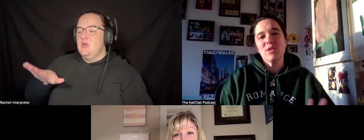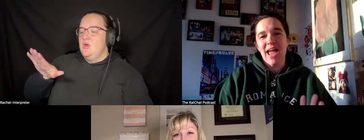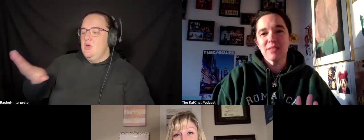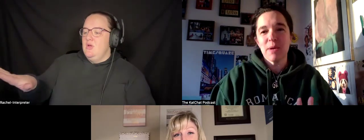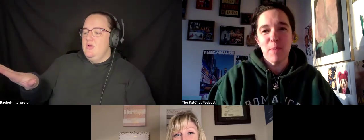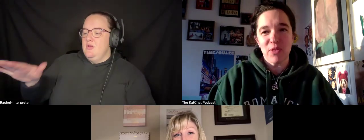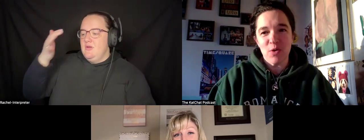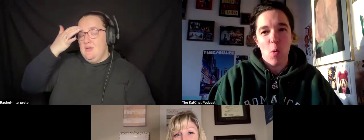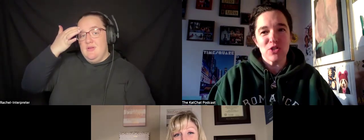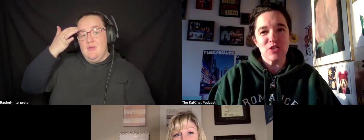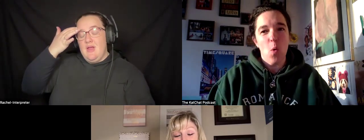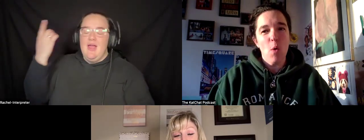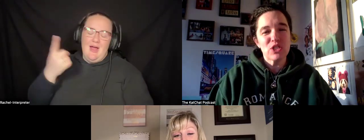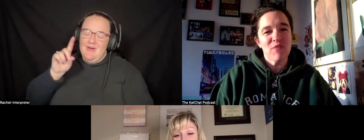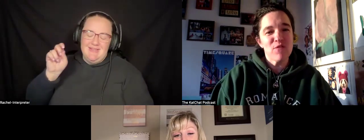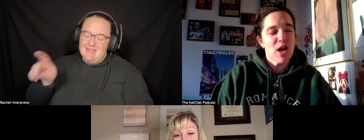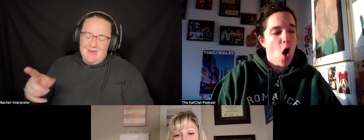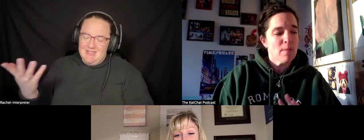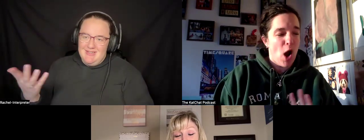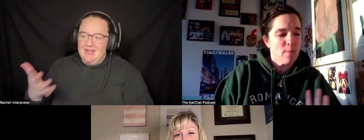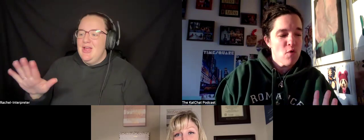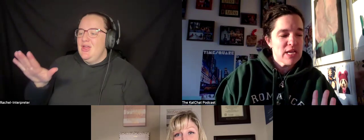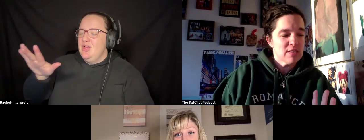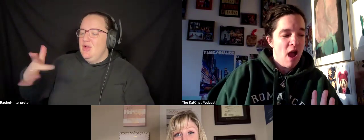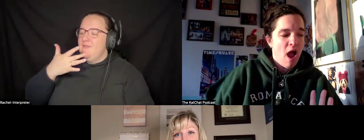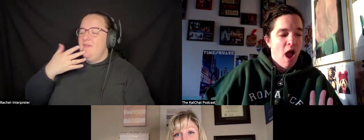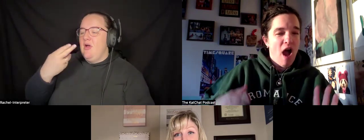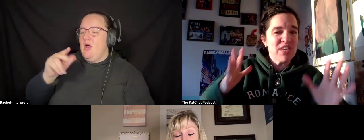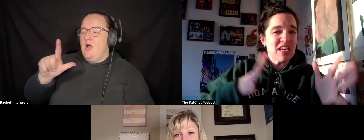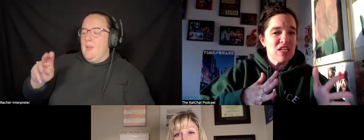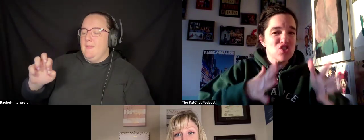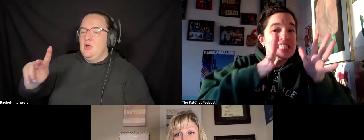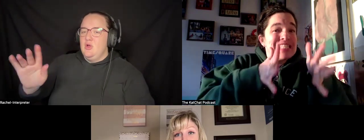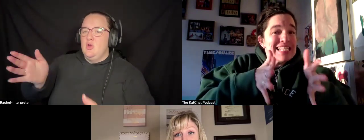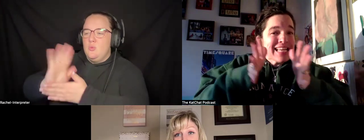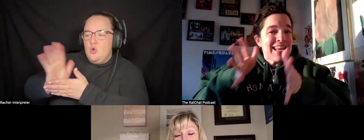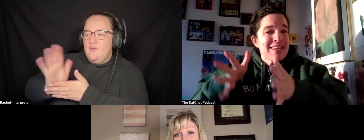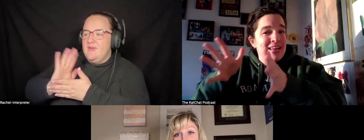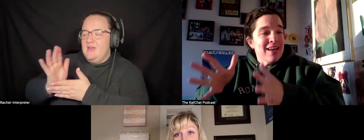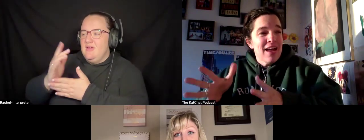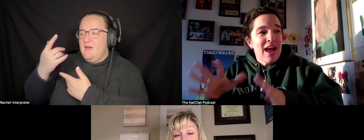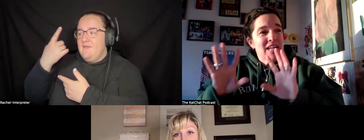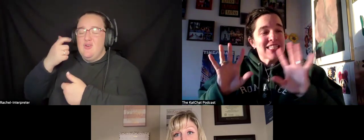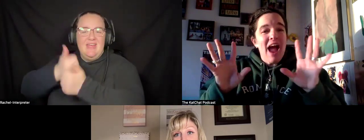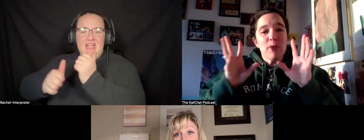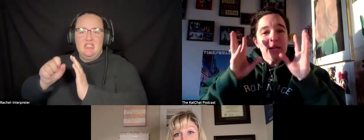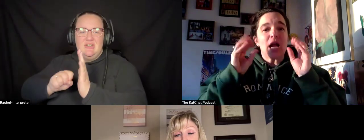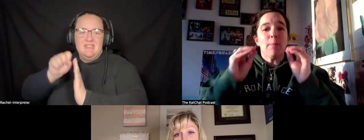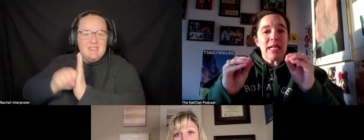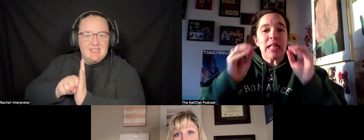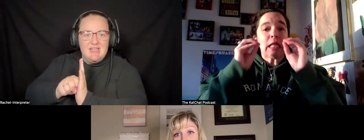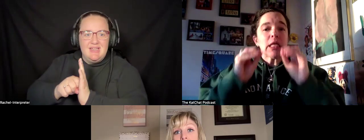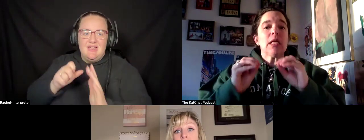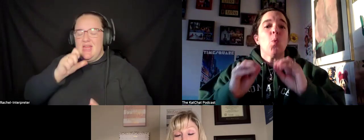I always ask people this question. So what was your favorite Hallmark movies of each season? Like that, they have to be